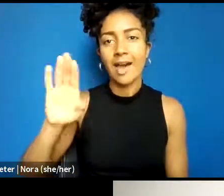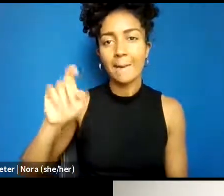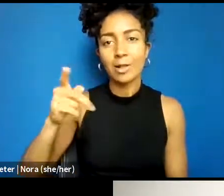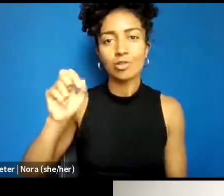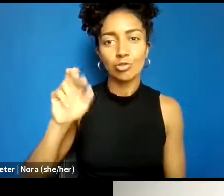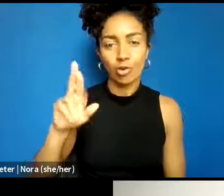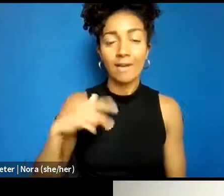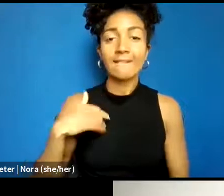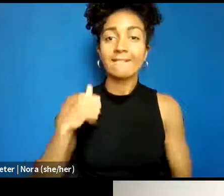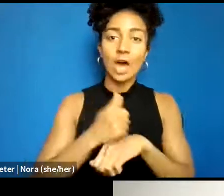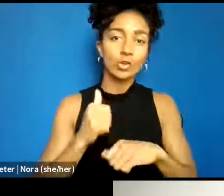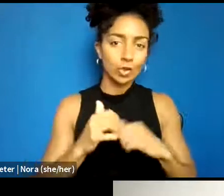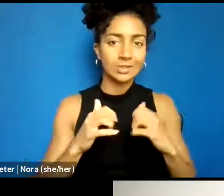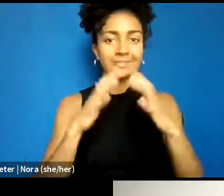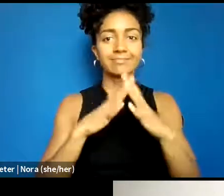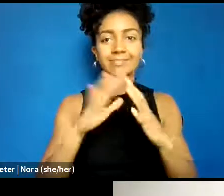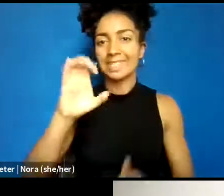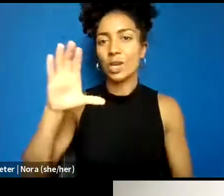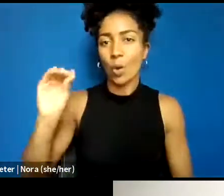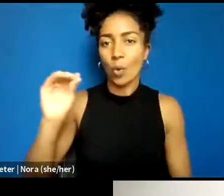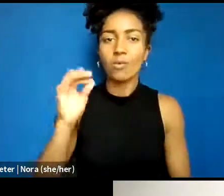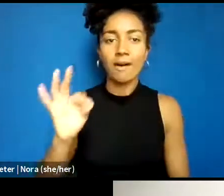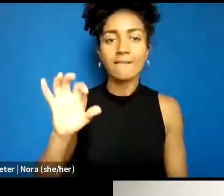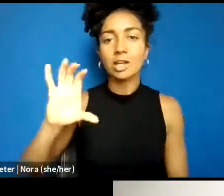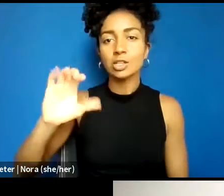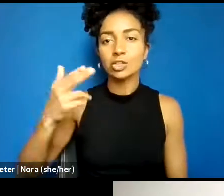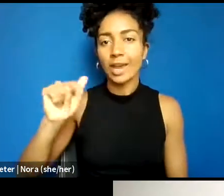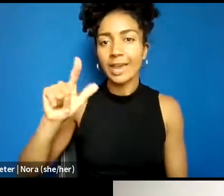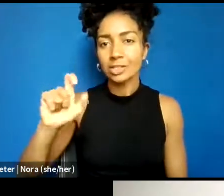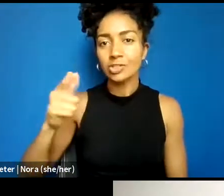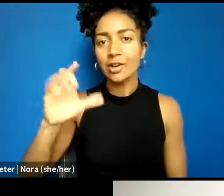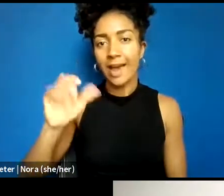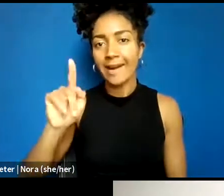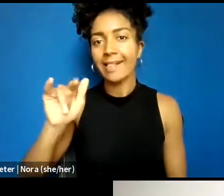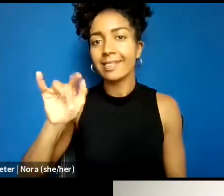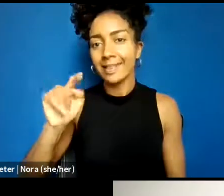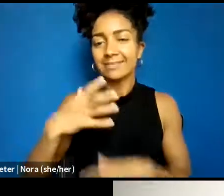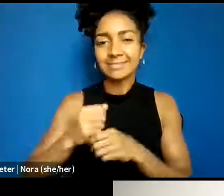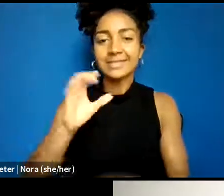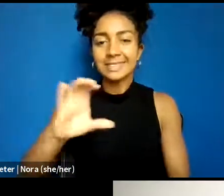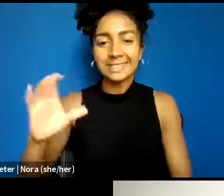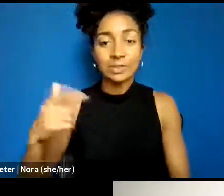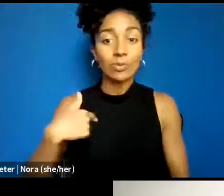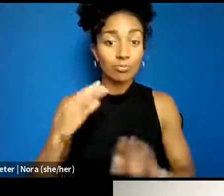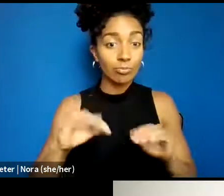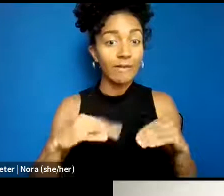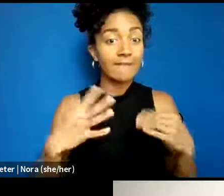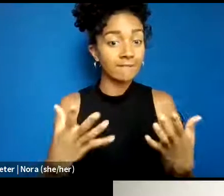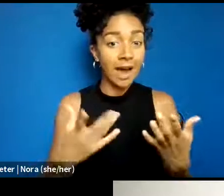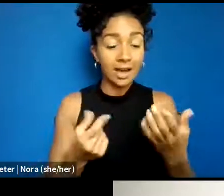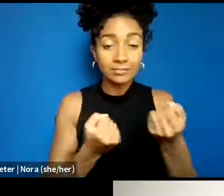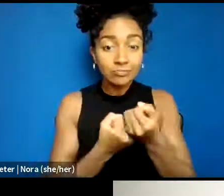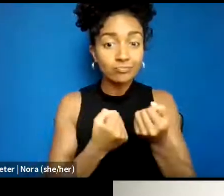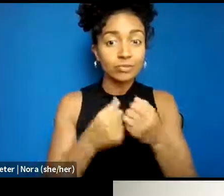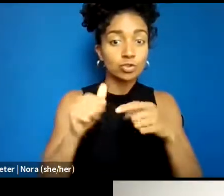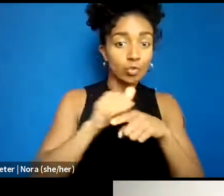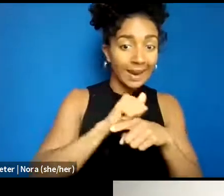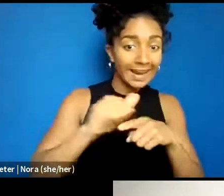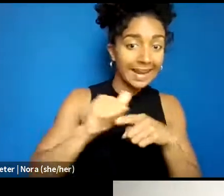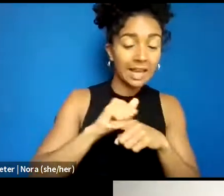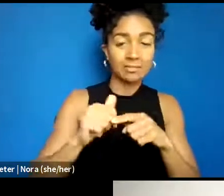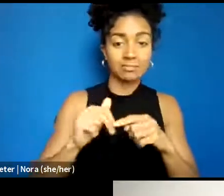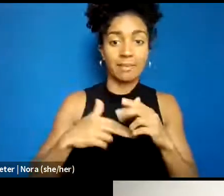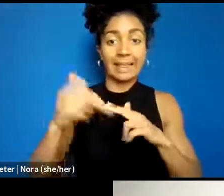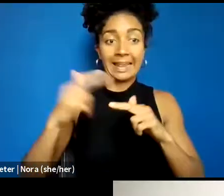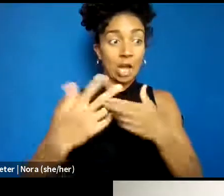host. At Change Catalyst, we build inclusive innovation through training, consulting, and events. And this is a safe space to learn, to build empathy for each